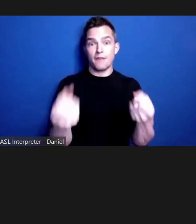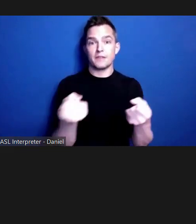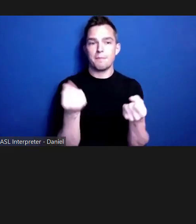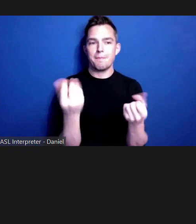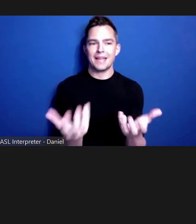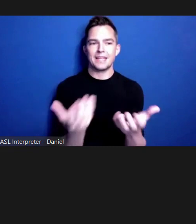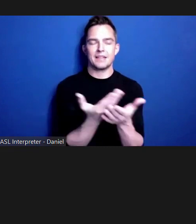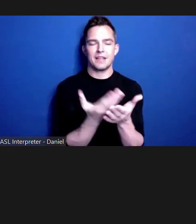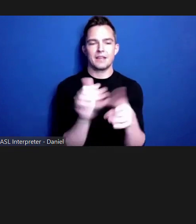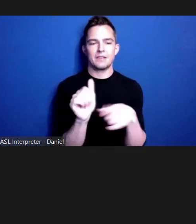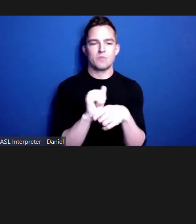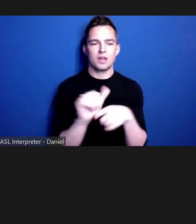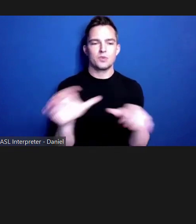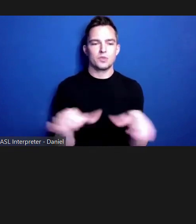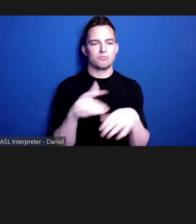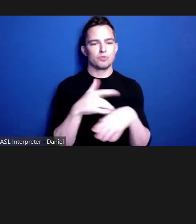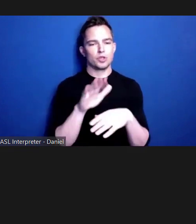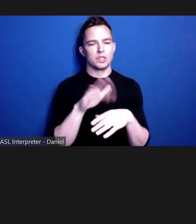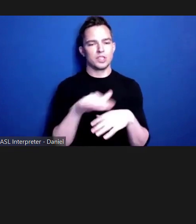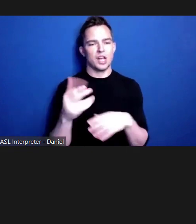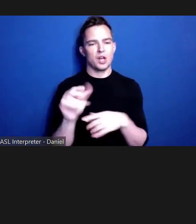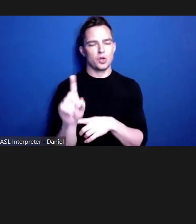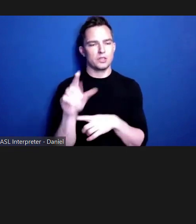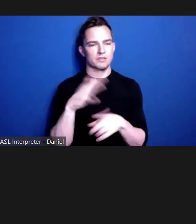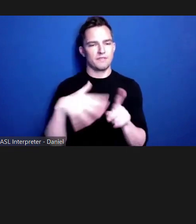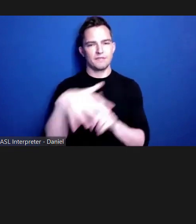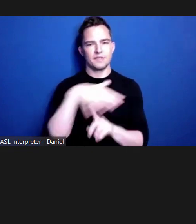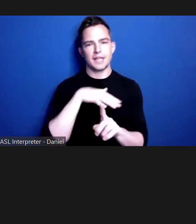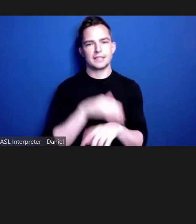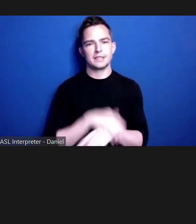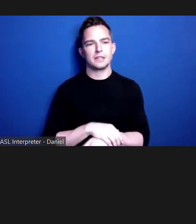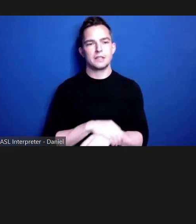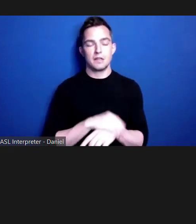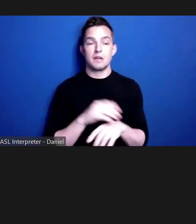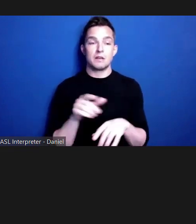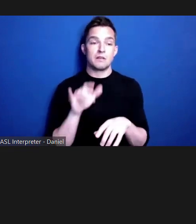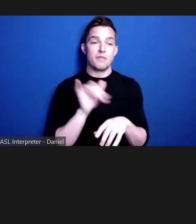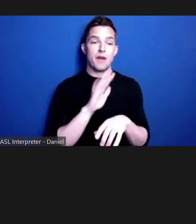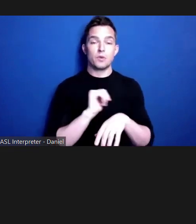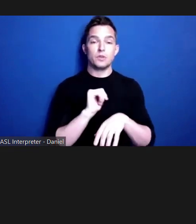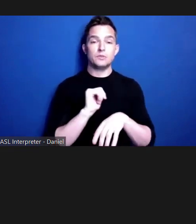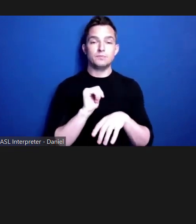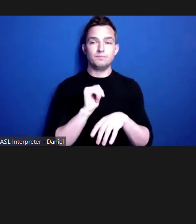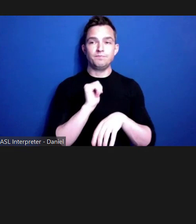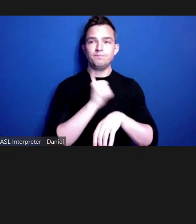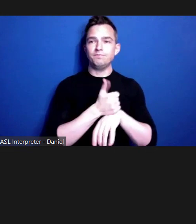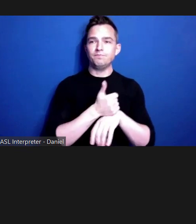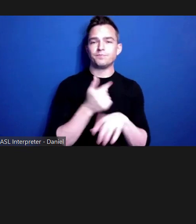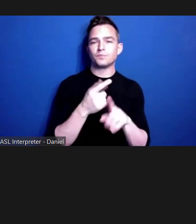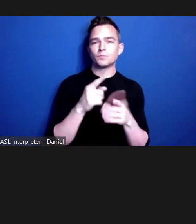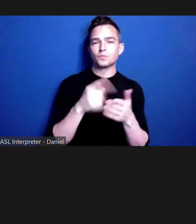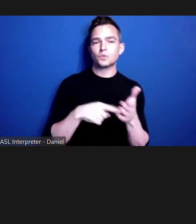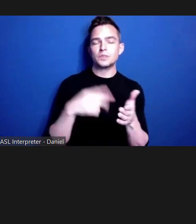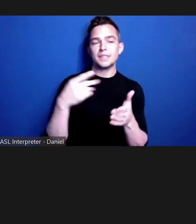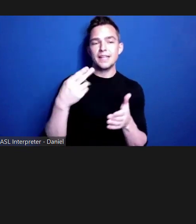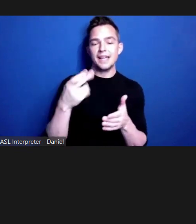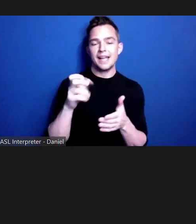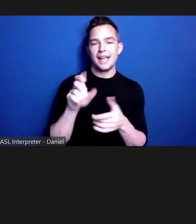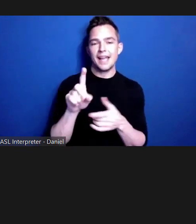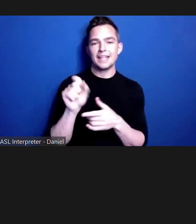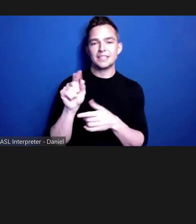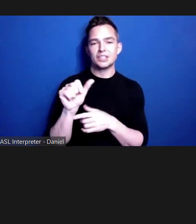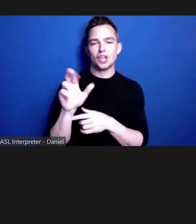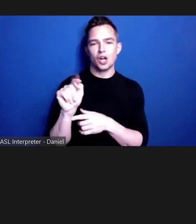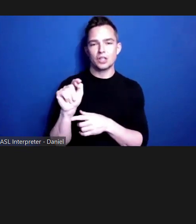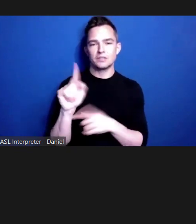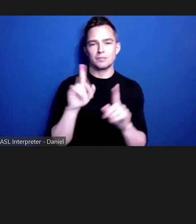practices we see in early childhood settings, certainly frames a lot of what Head Start is all about. Think about